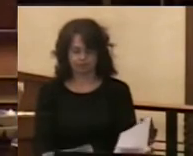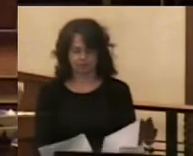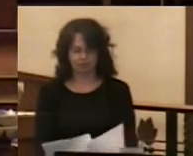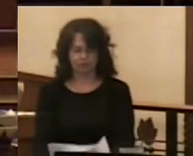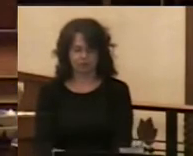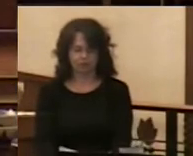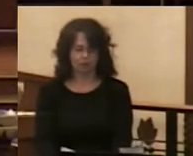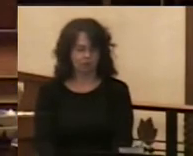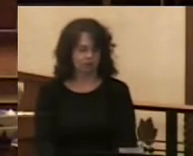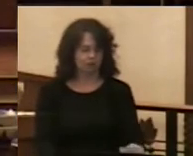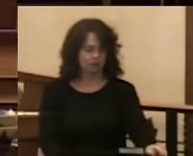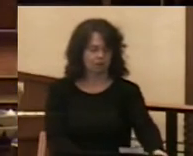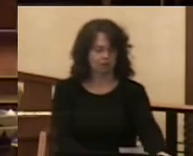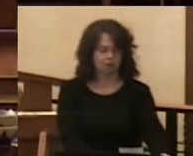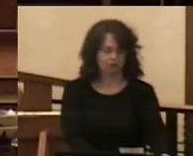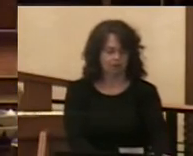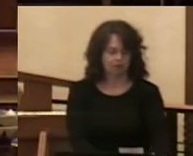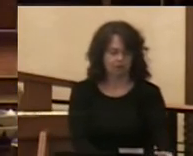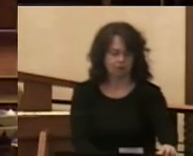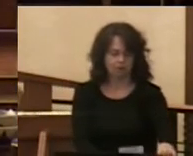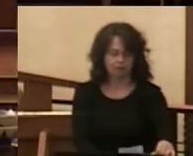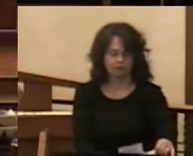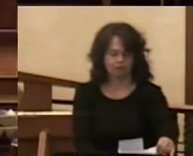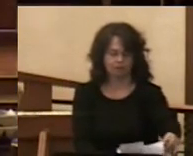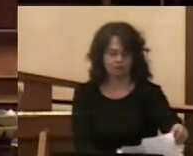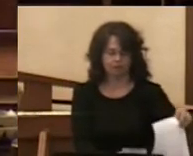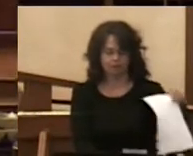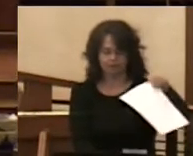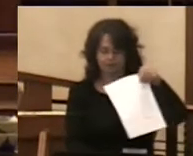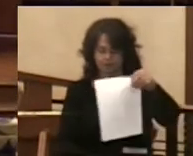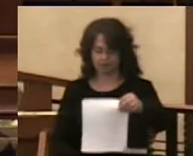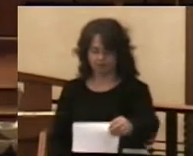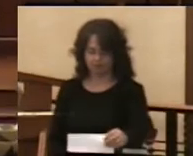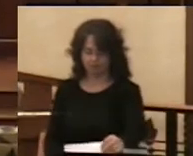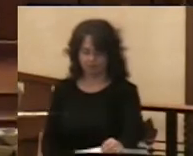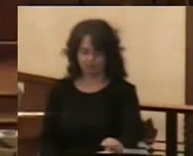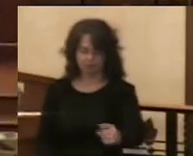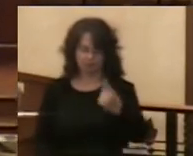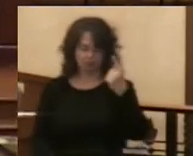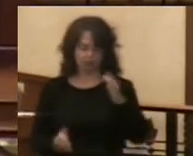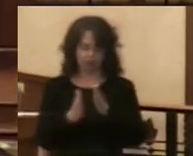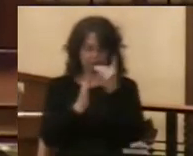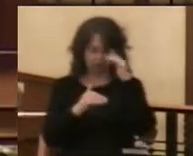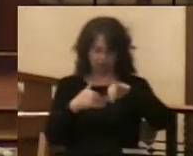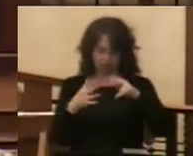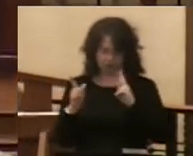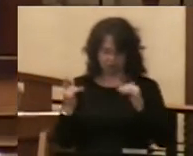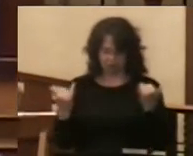Let us pray for the whole people of God in Christ Jesus and for all people according to their needs.